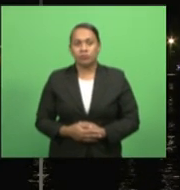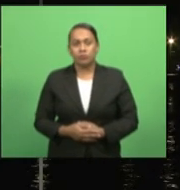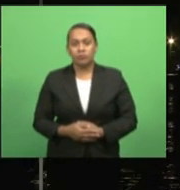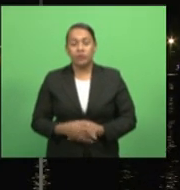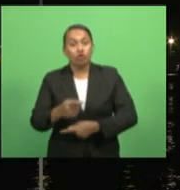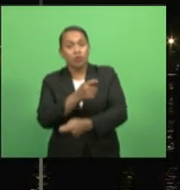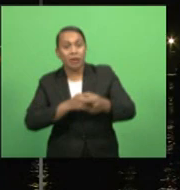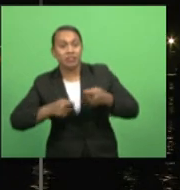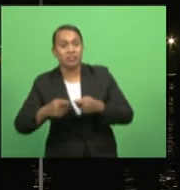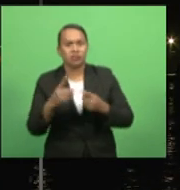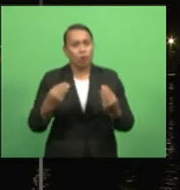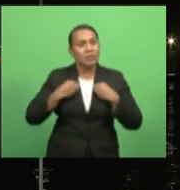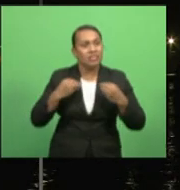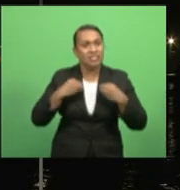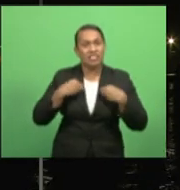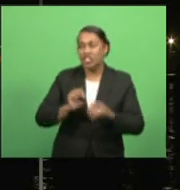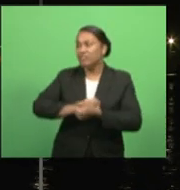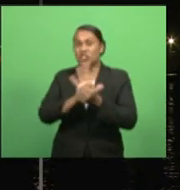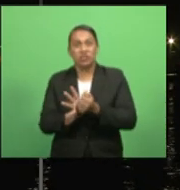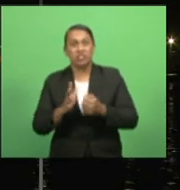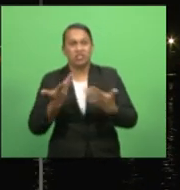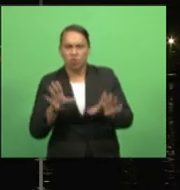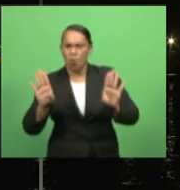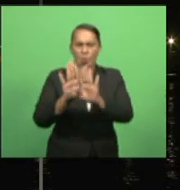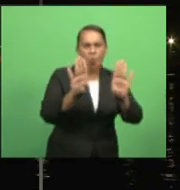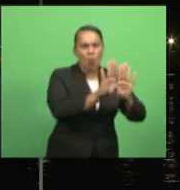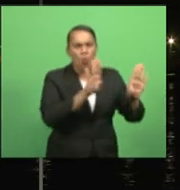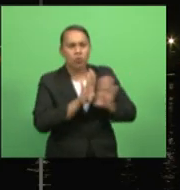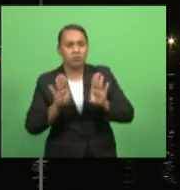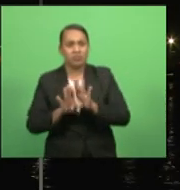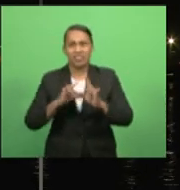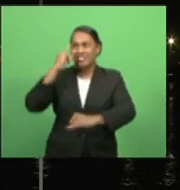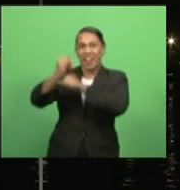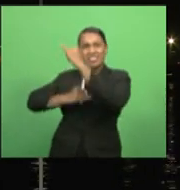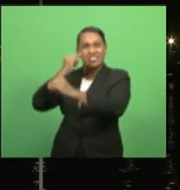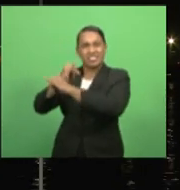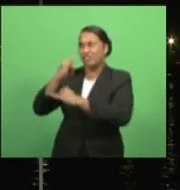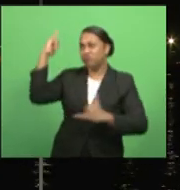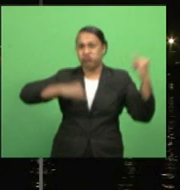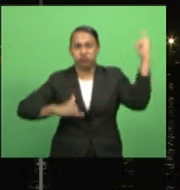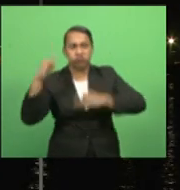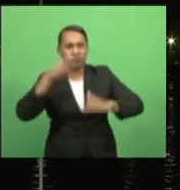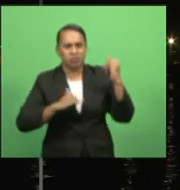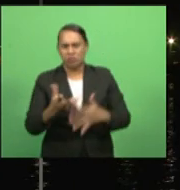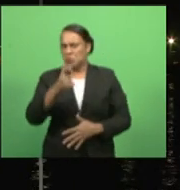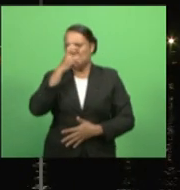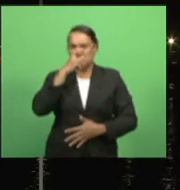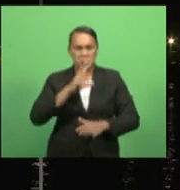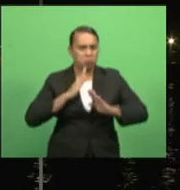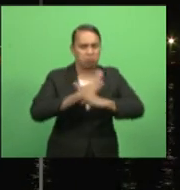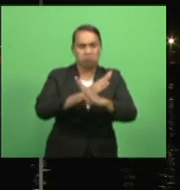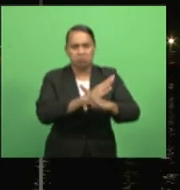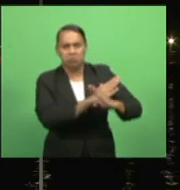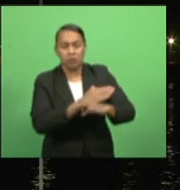era with restricted borders and a handful of international flights is as hard as it sounds. But as the saying goes, the show must